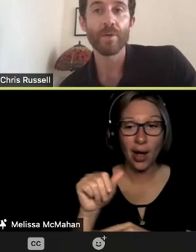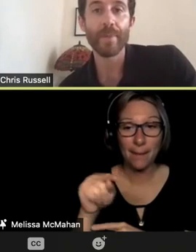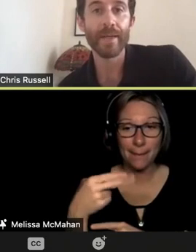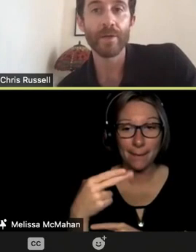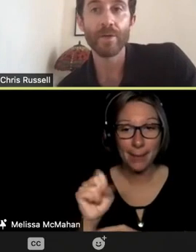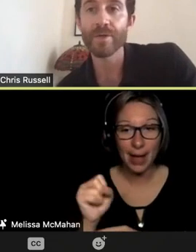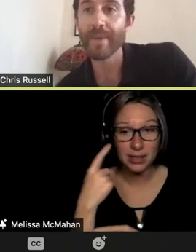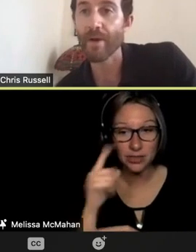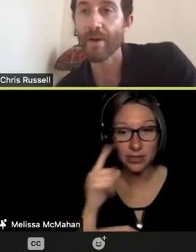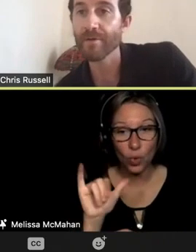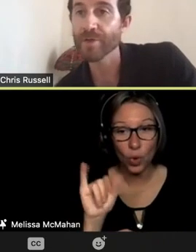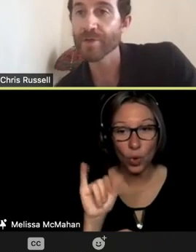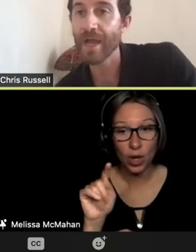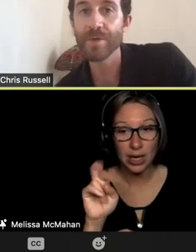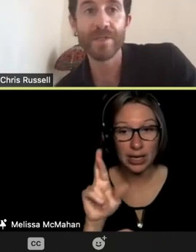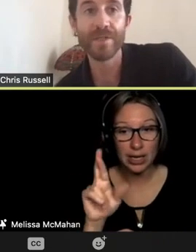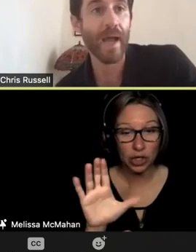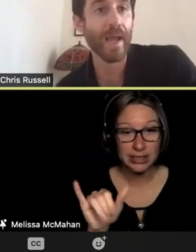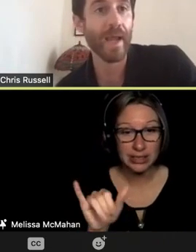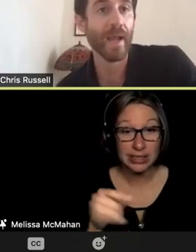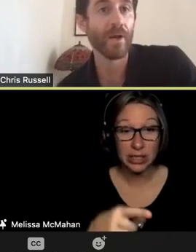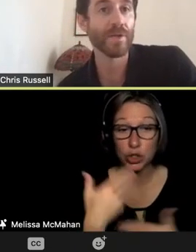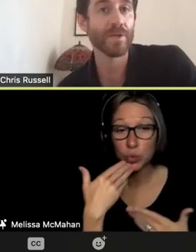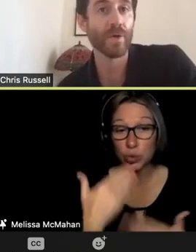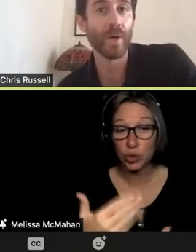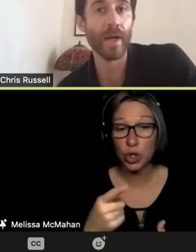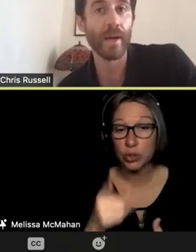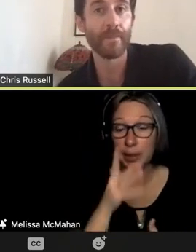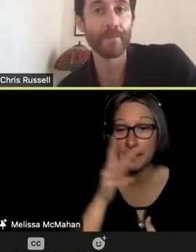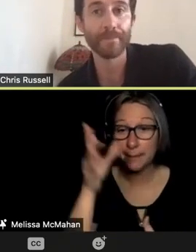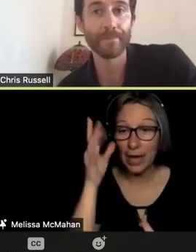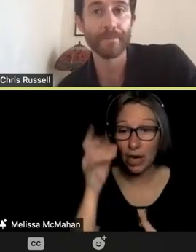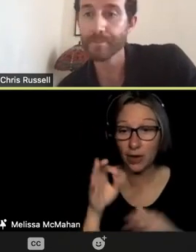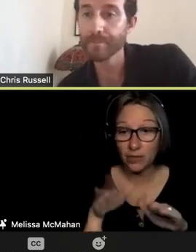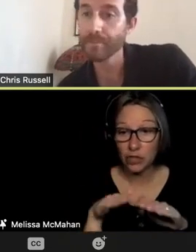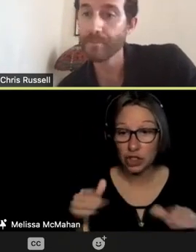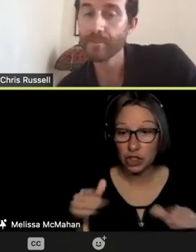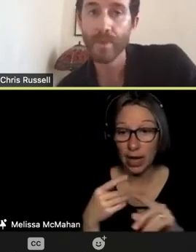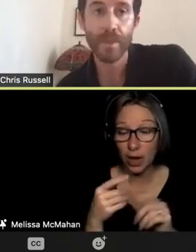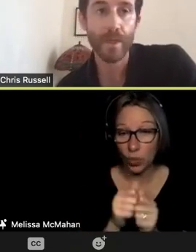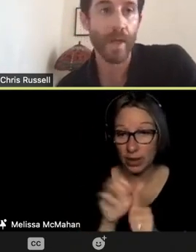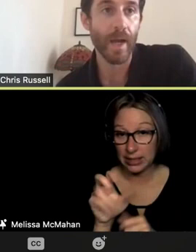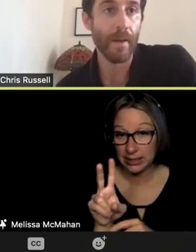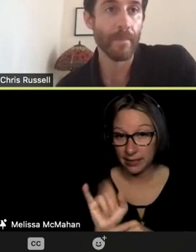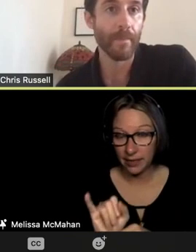from Rachel Bennett, who is a parent of a child with CVI and also